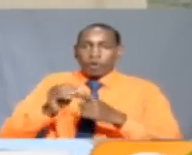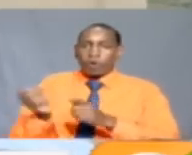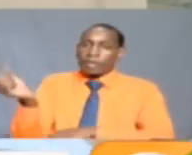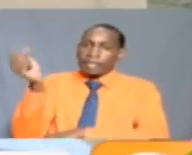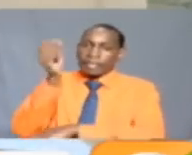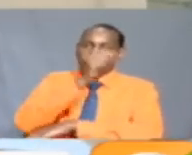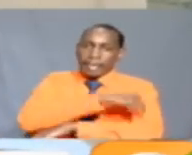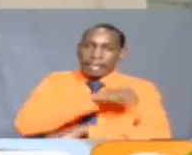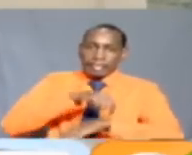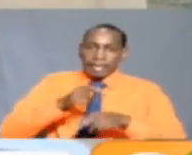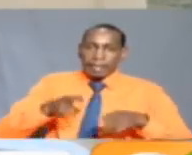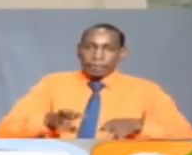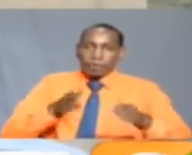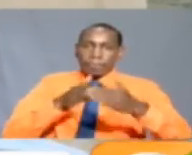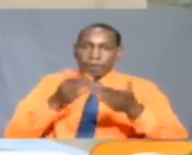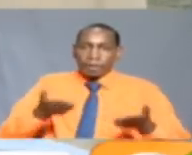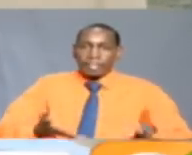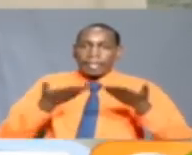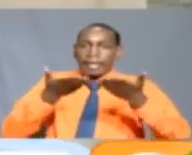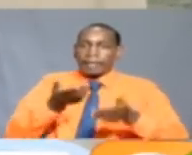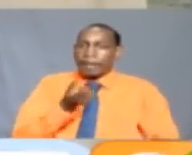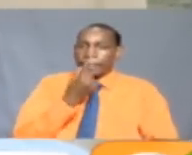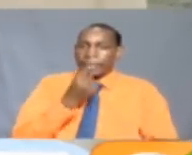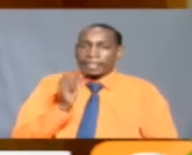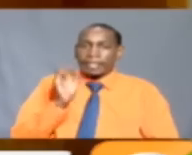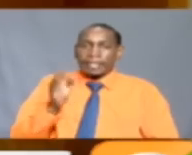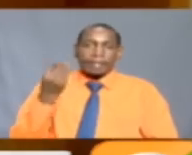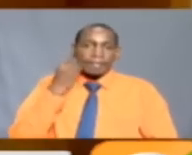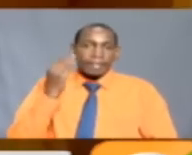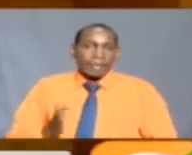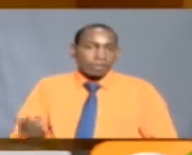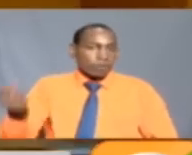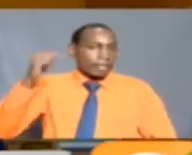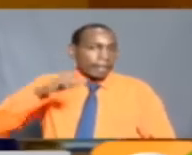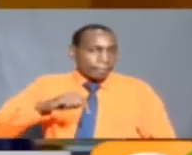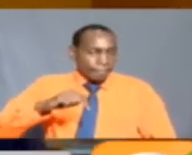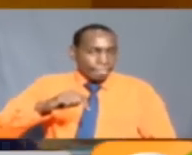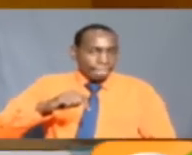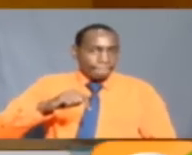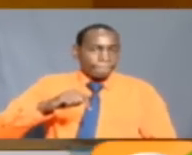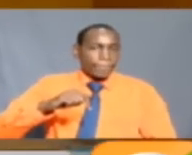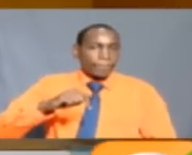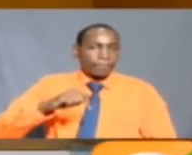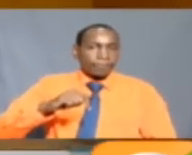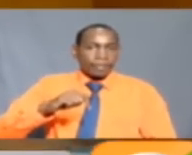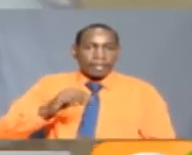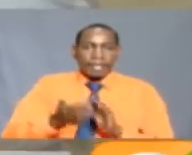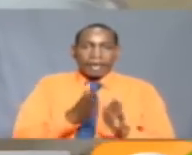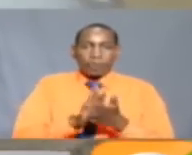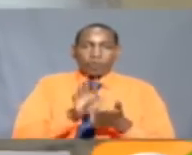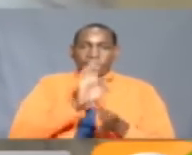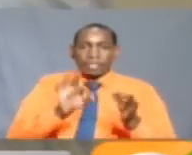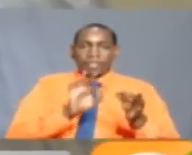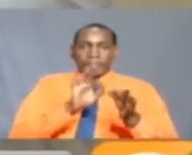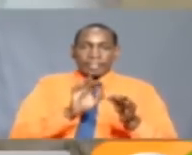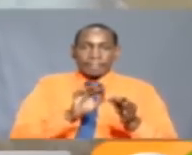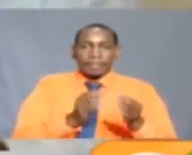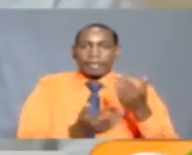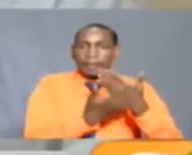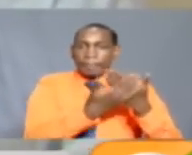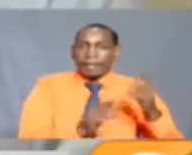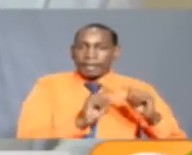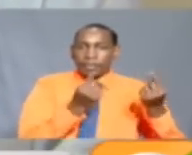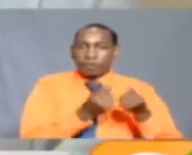down to deliver medicines. And so if a patient comes in, and there's not a particular blood type. We started with blood because it was